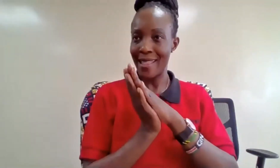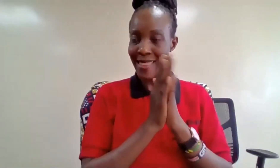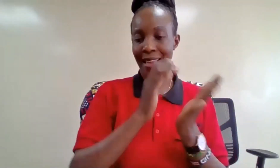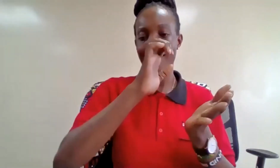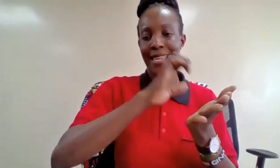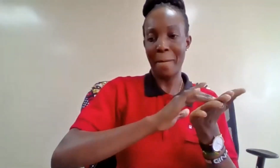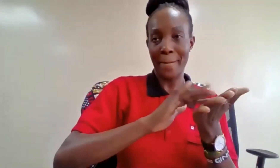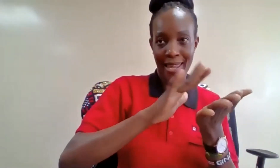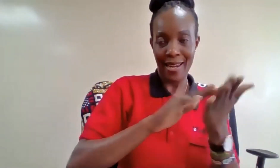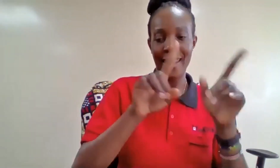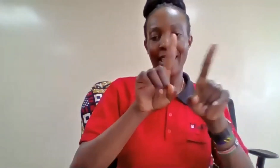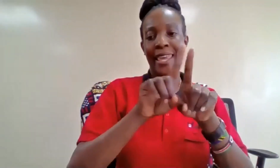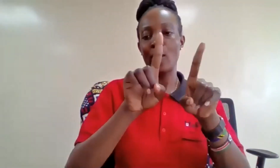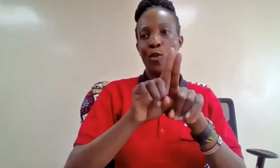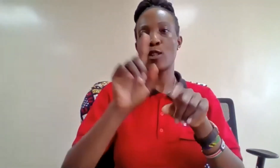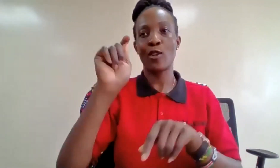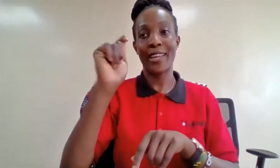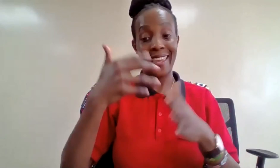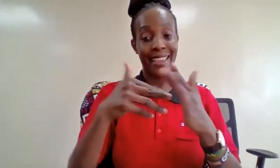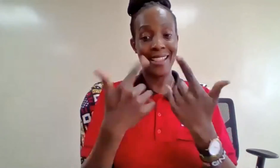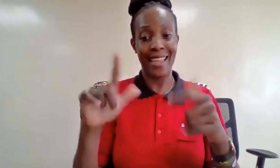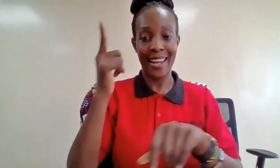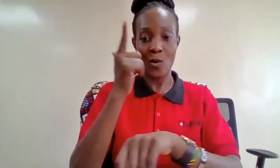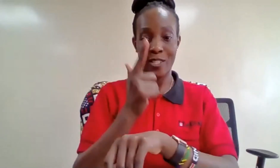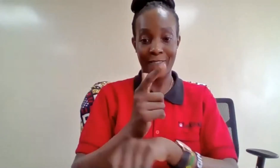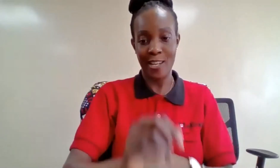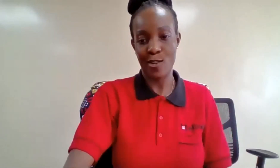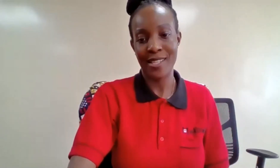year's digital essay competition.